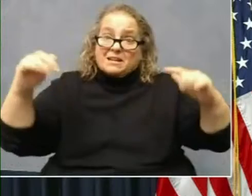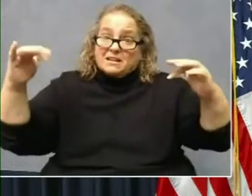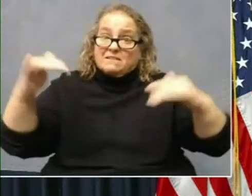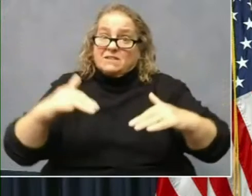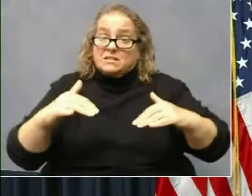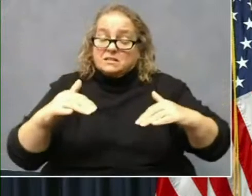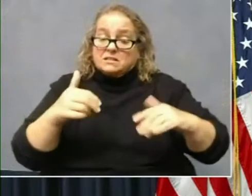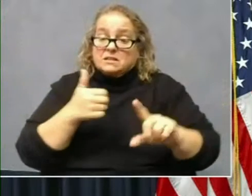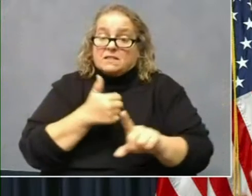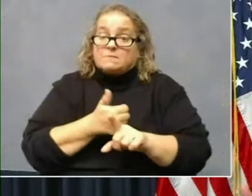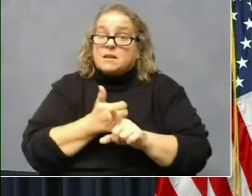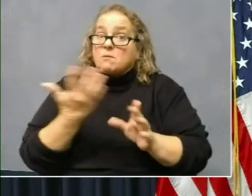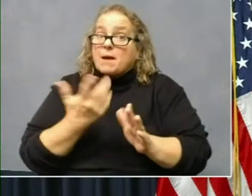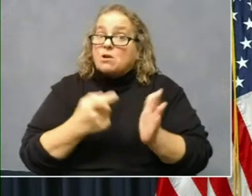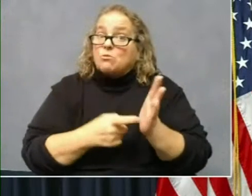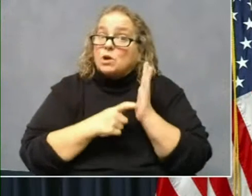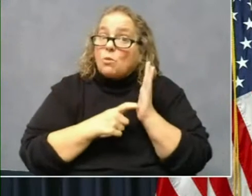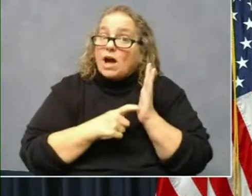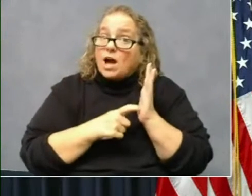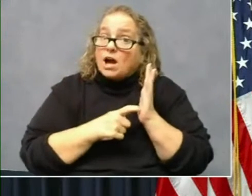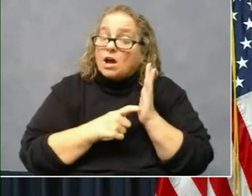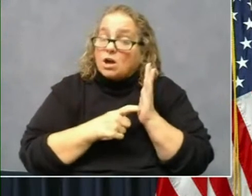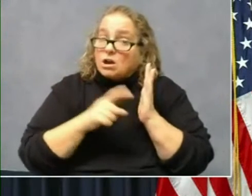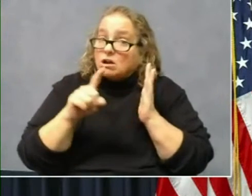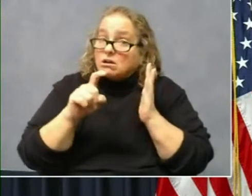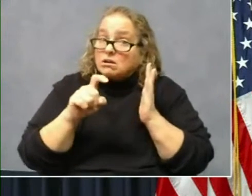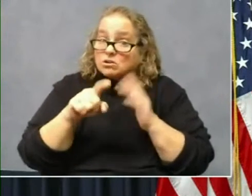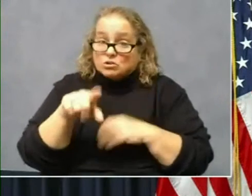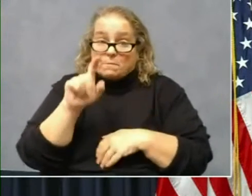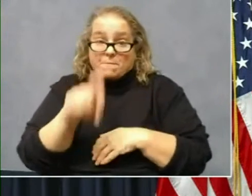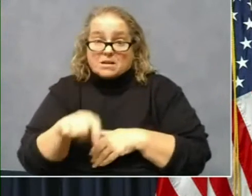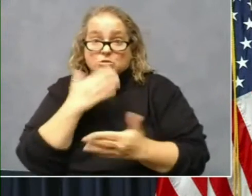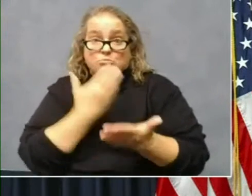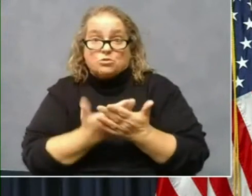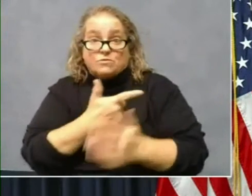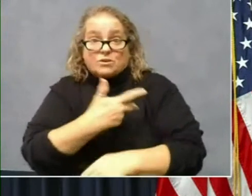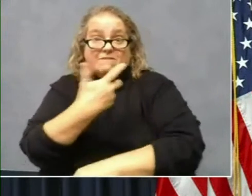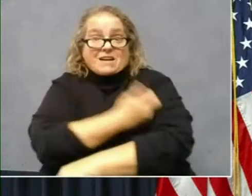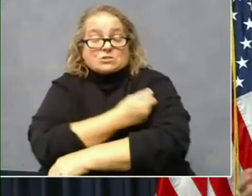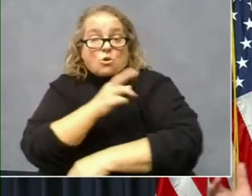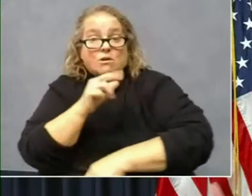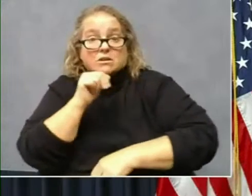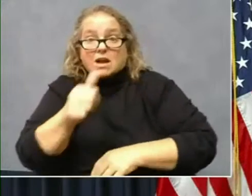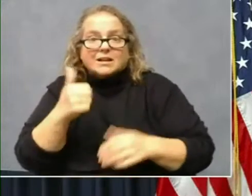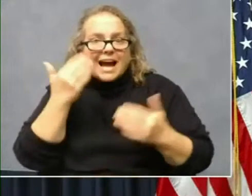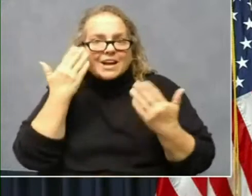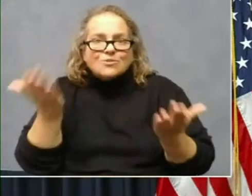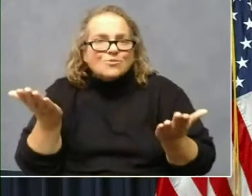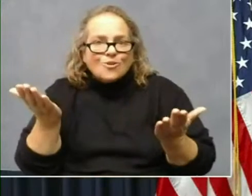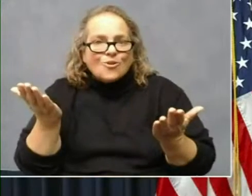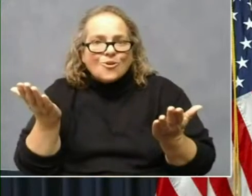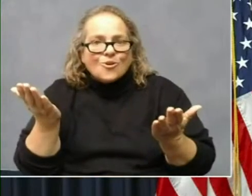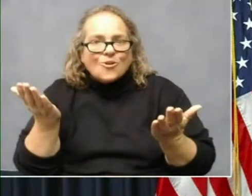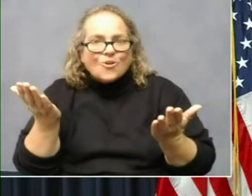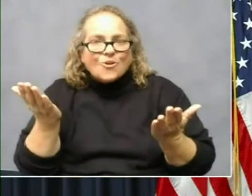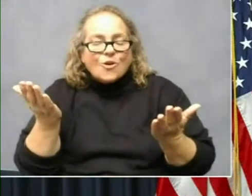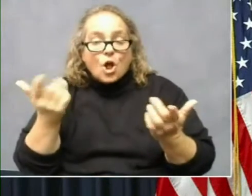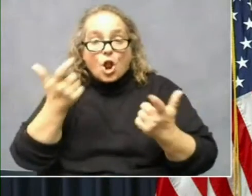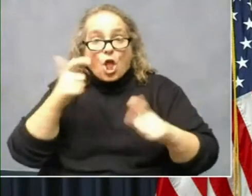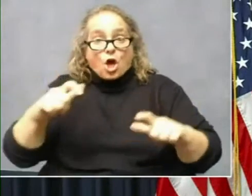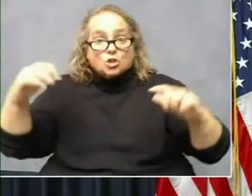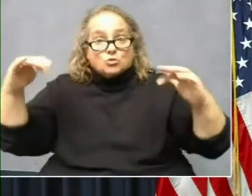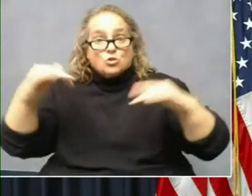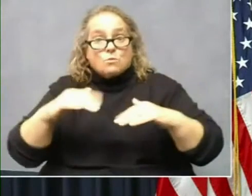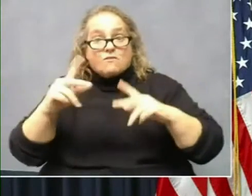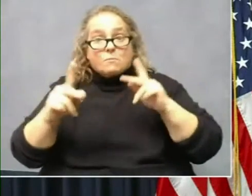attendance, whether that's being vaccinated or not, because a large event with a group of people that have been vaccinated is going